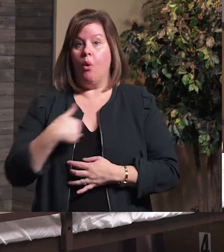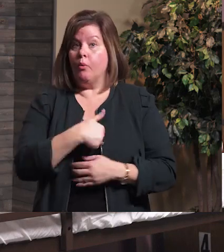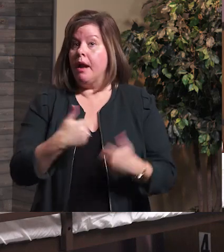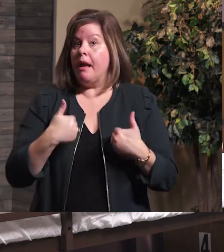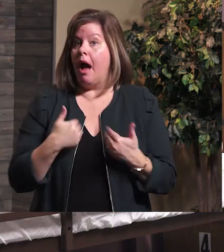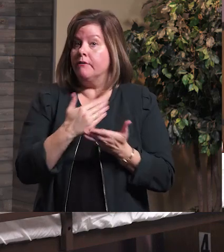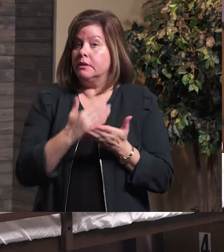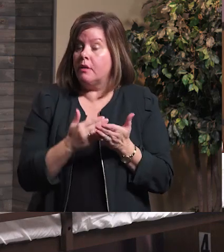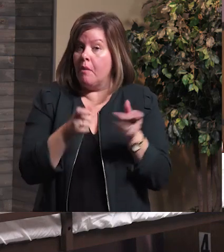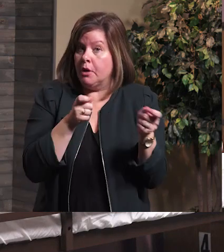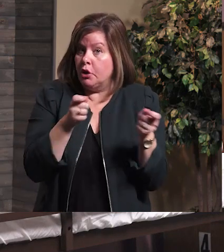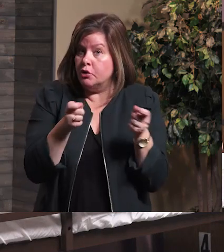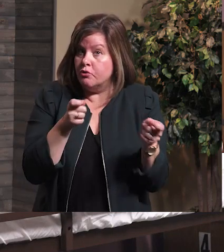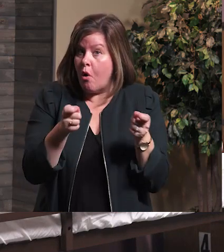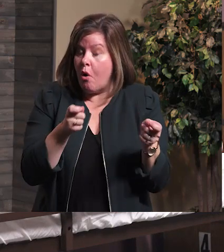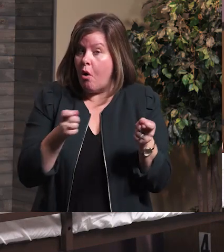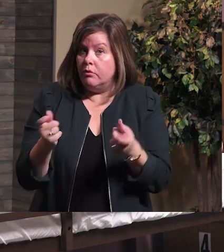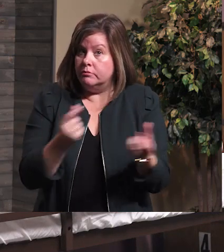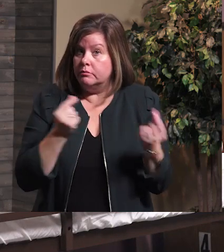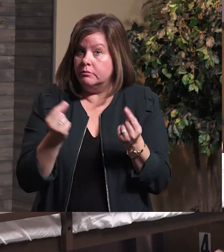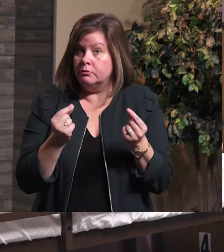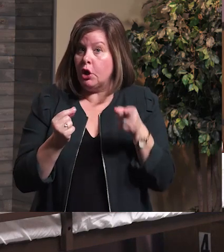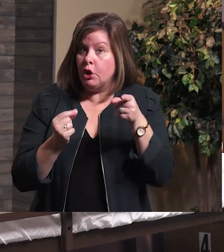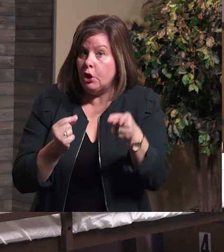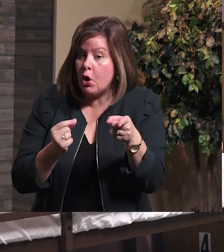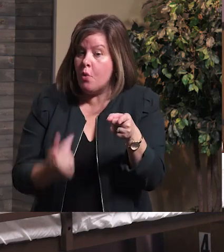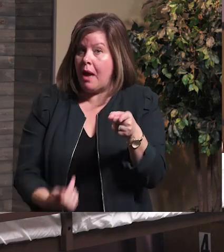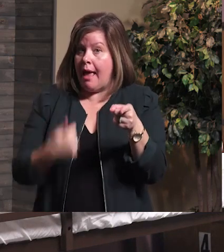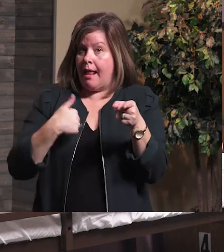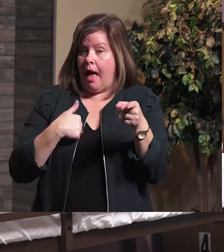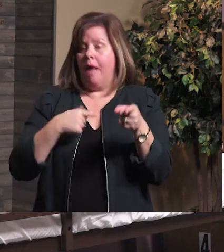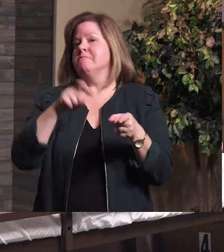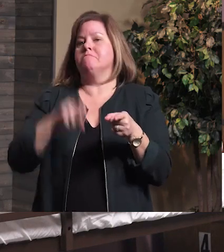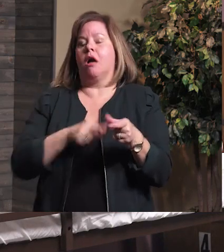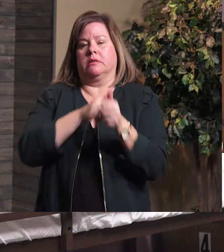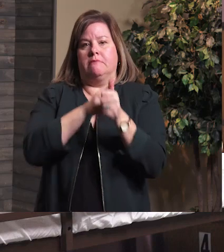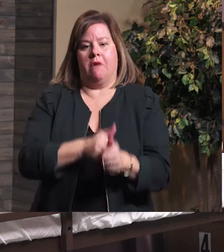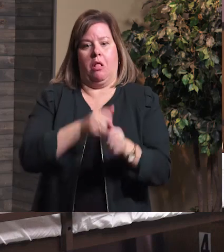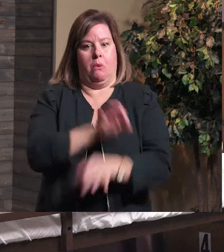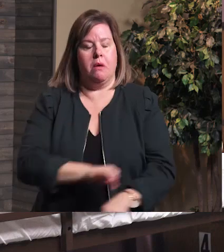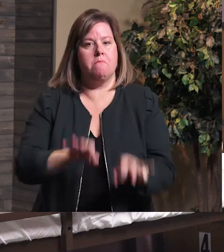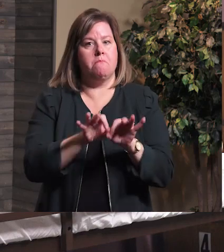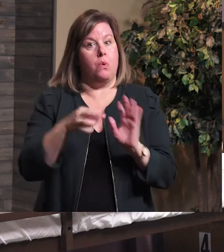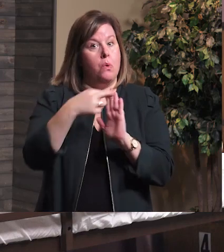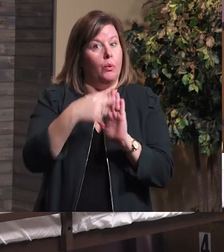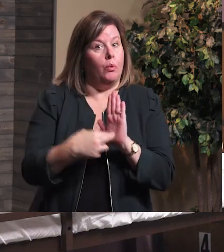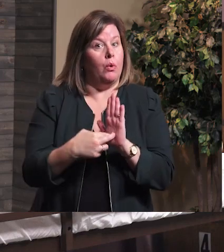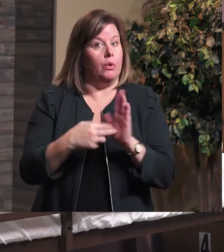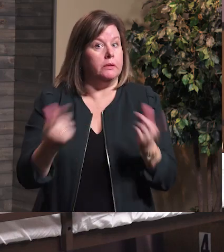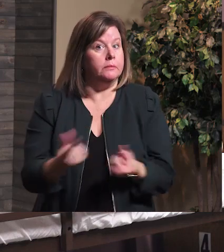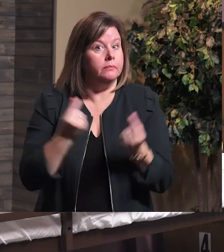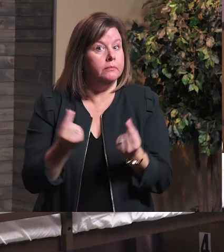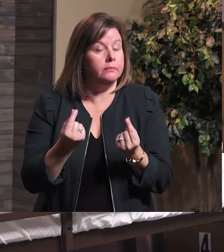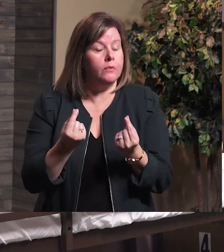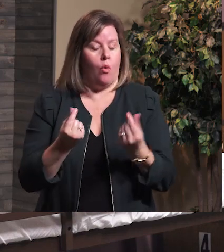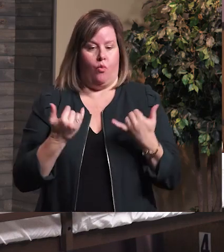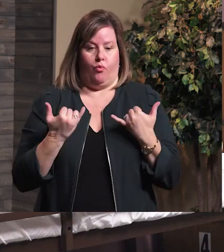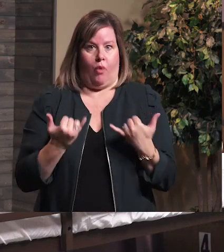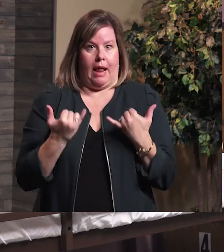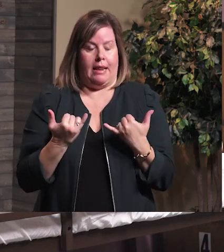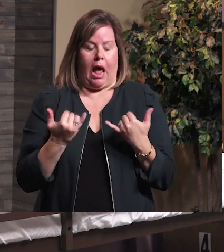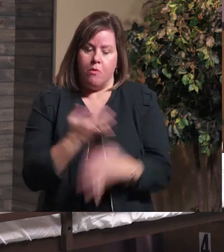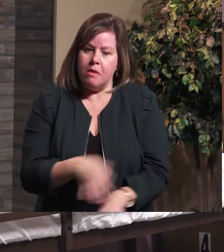limit, and that really comes down to you and I and everyone else in following those important public health messages. And most